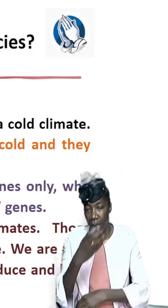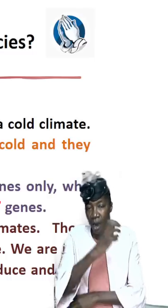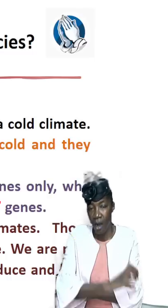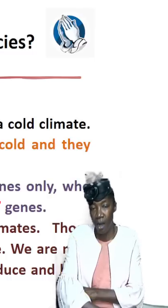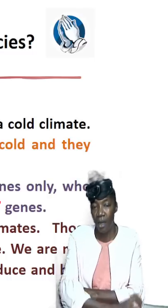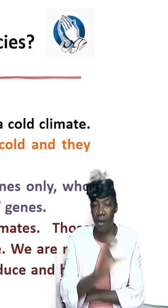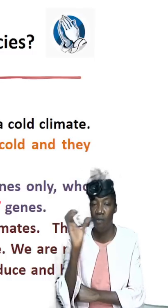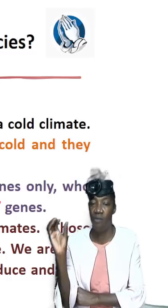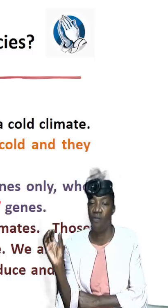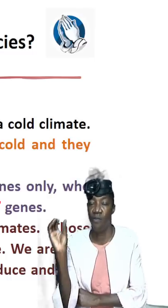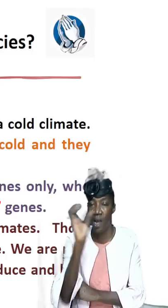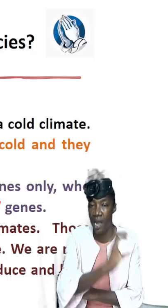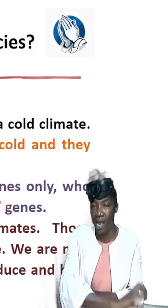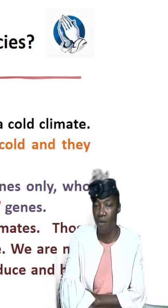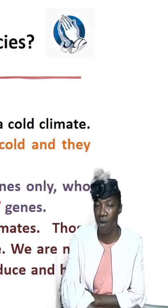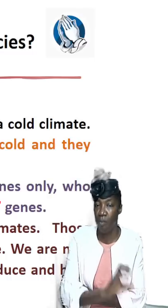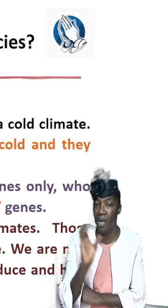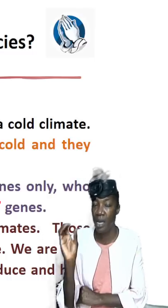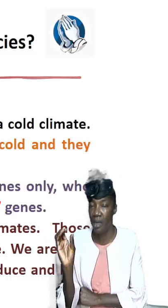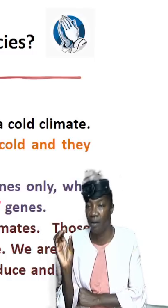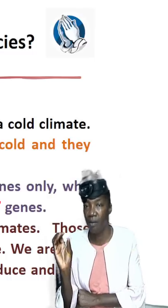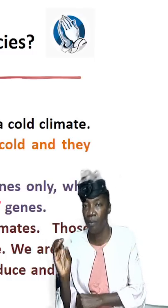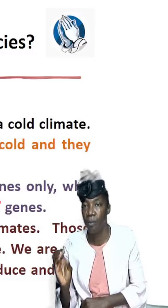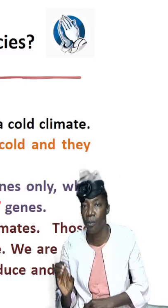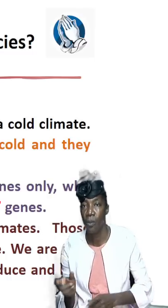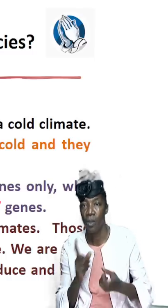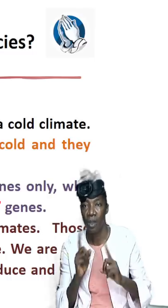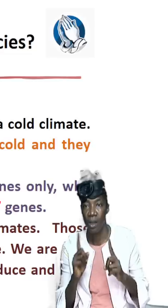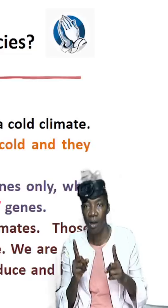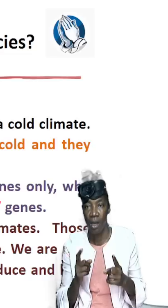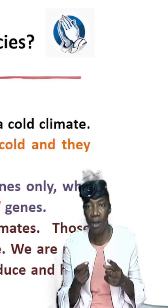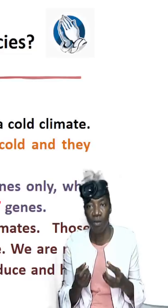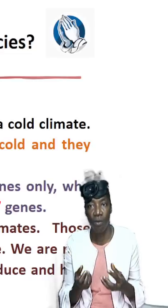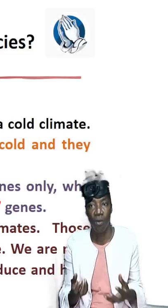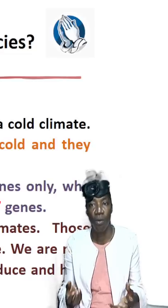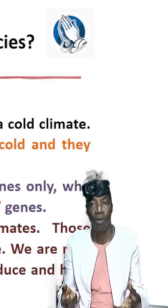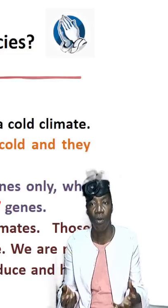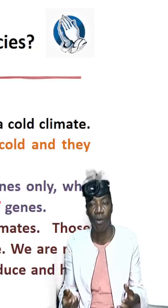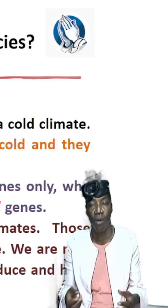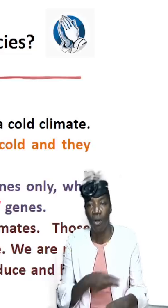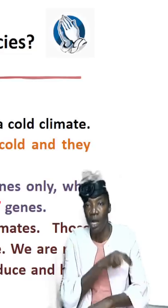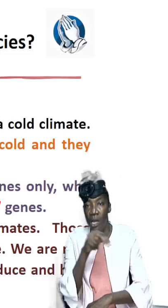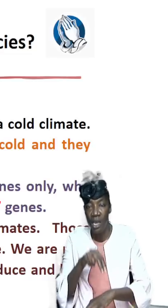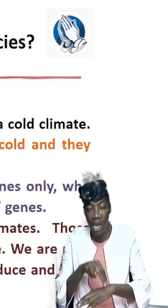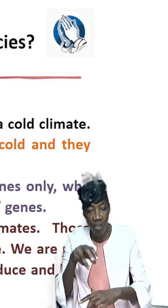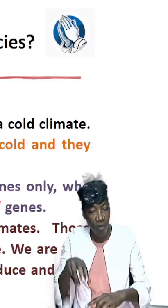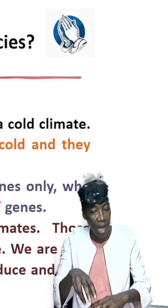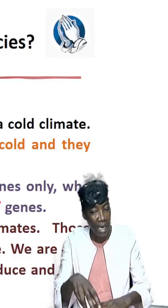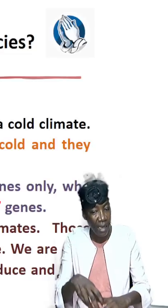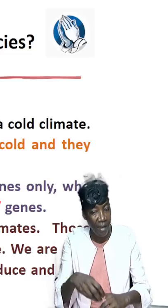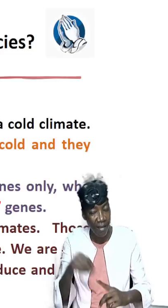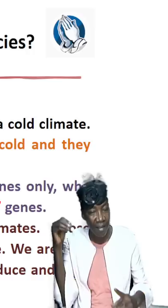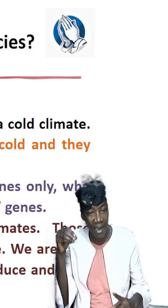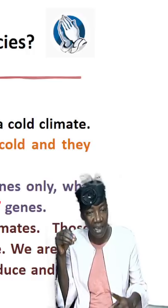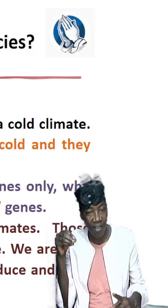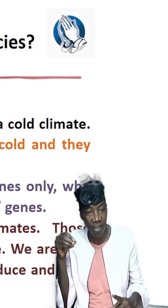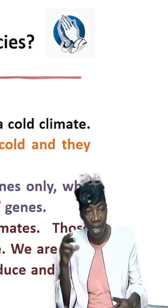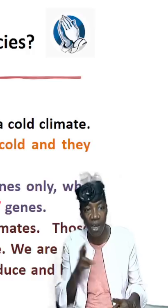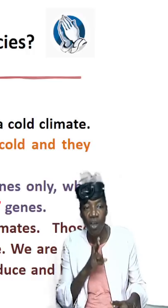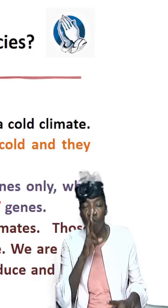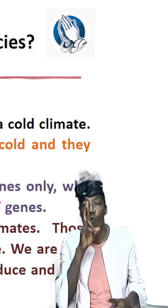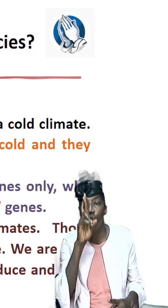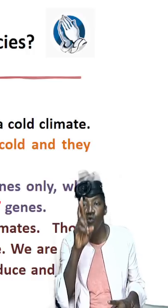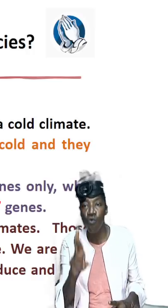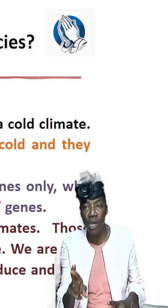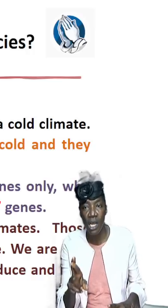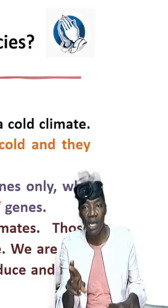and this is now we are going to talk about something that is called adaptation or natural selection. And these are real terminologies.